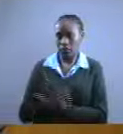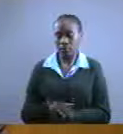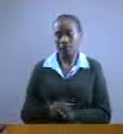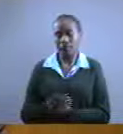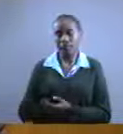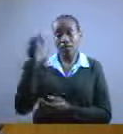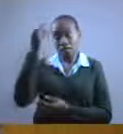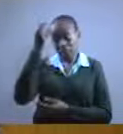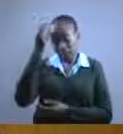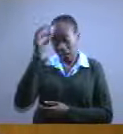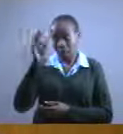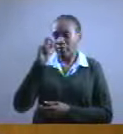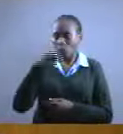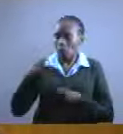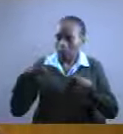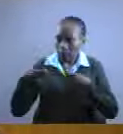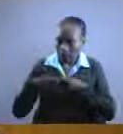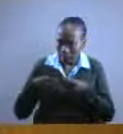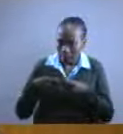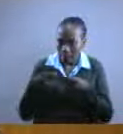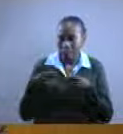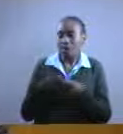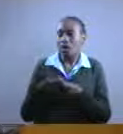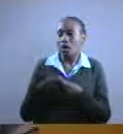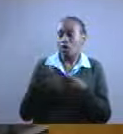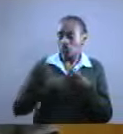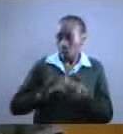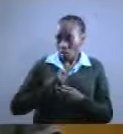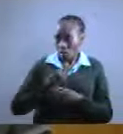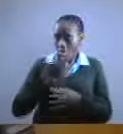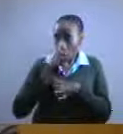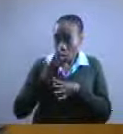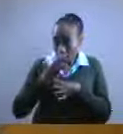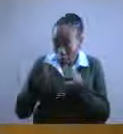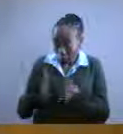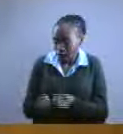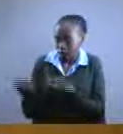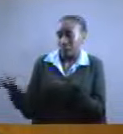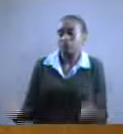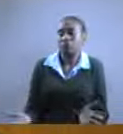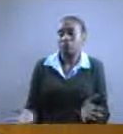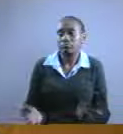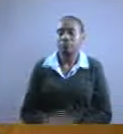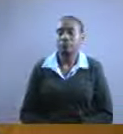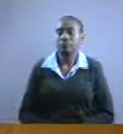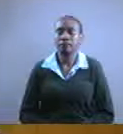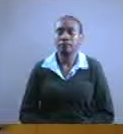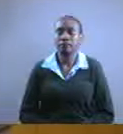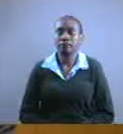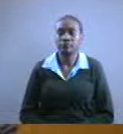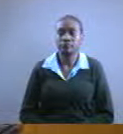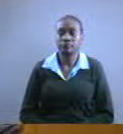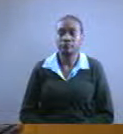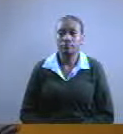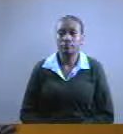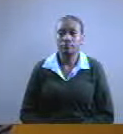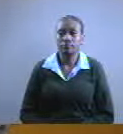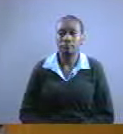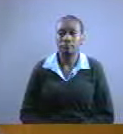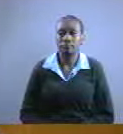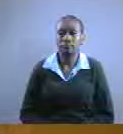that government will subsidize the cost of hiring young workers. The National